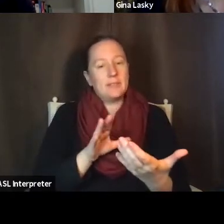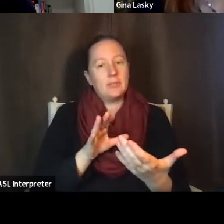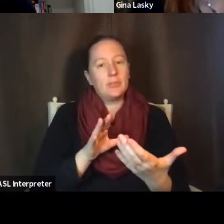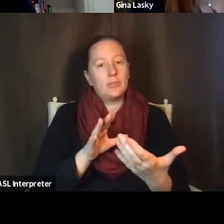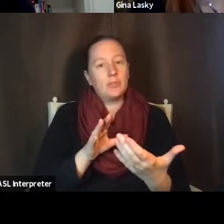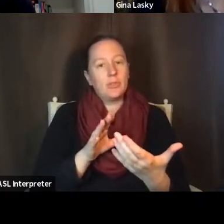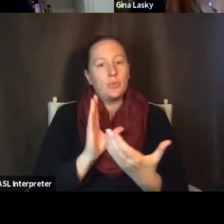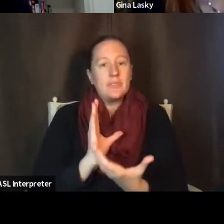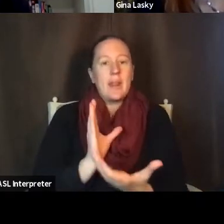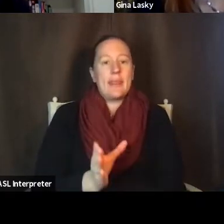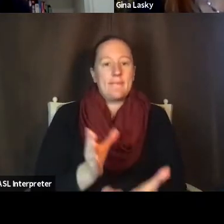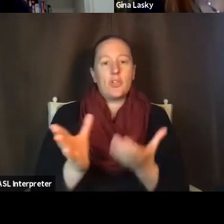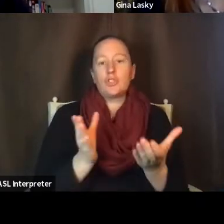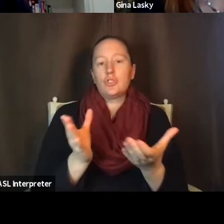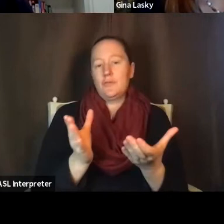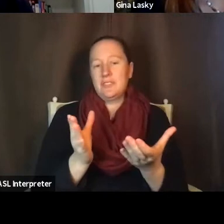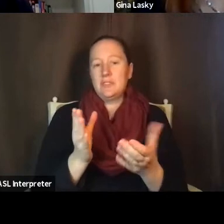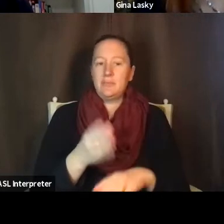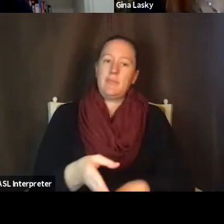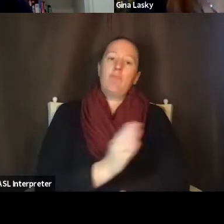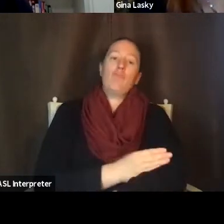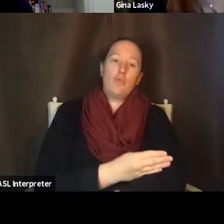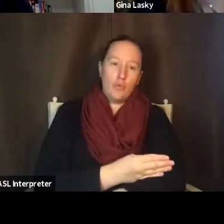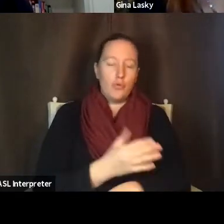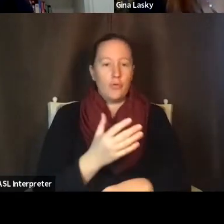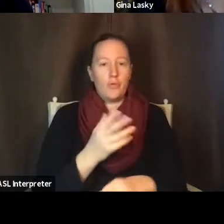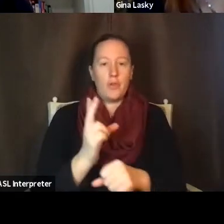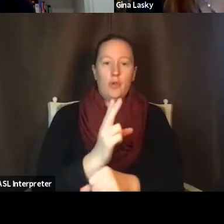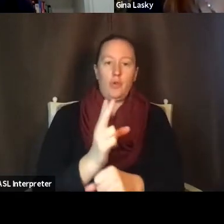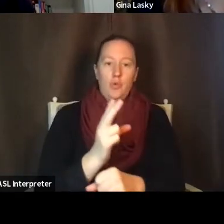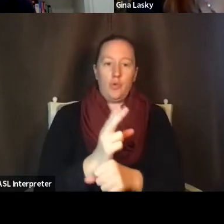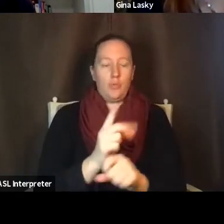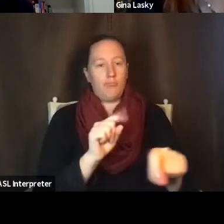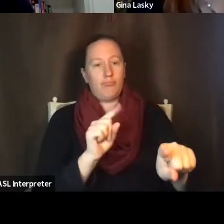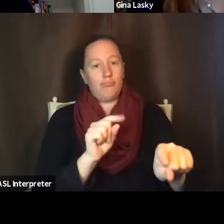deliver services in a way that improves utilization as far as we understand it.